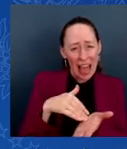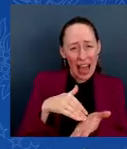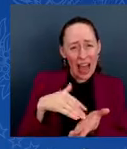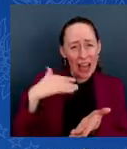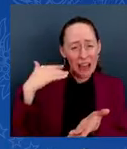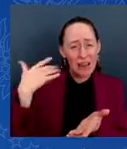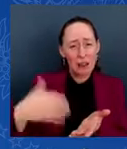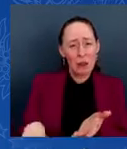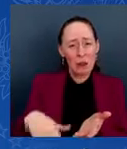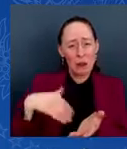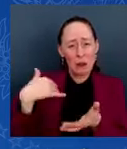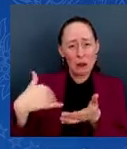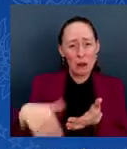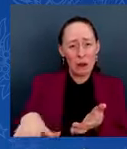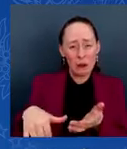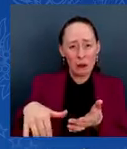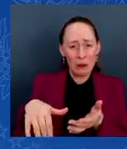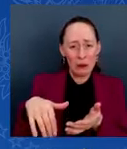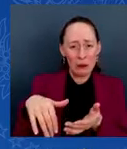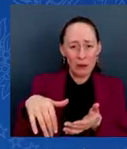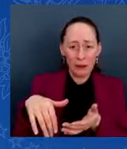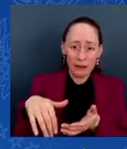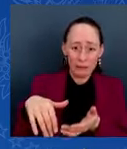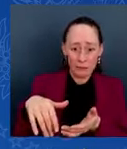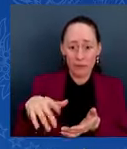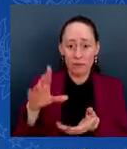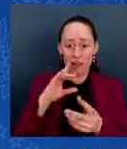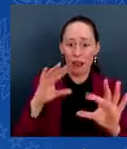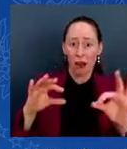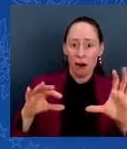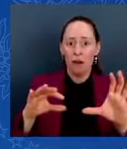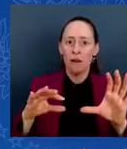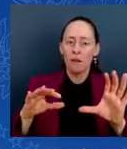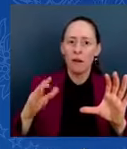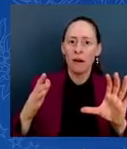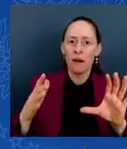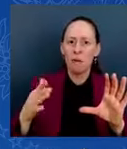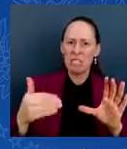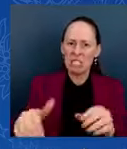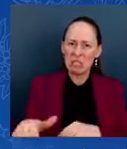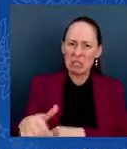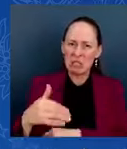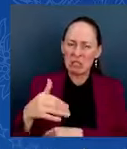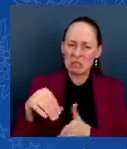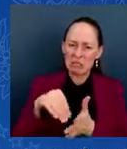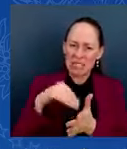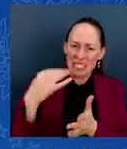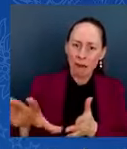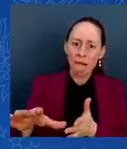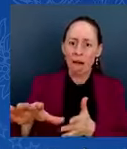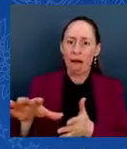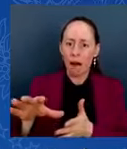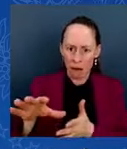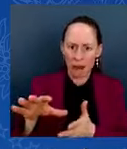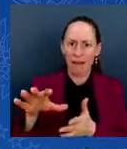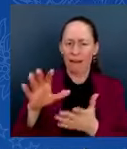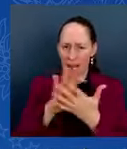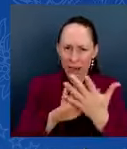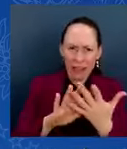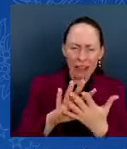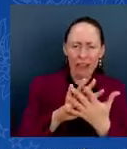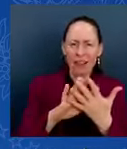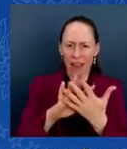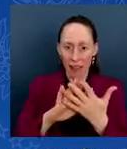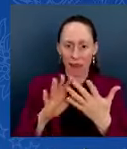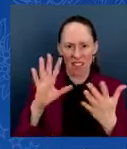what, man? She's going to pay nowhere near that. $9,000. She's going to pay, guess what? Beginning January,